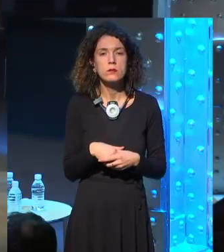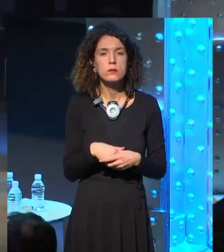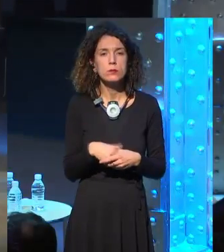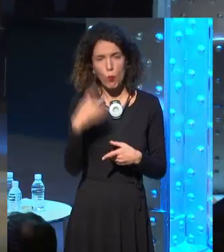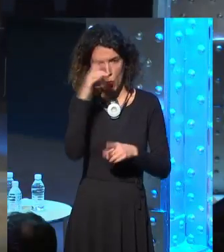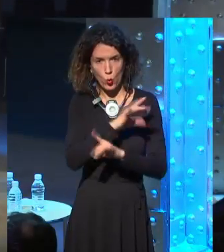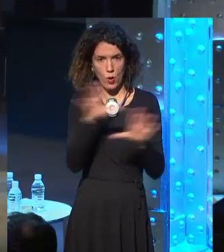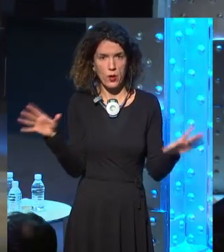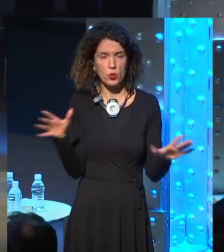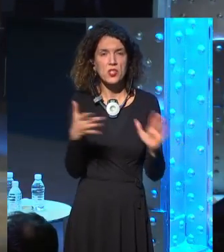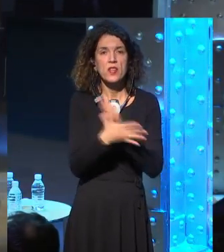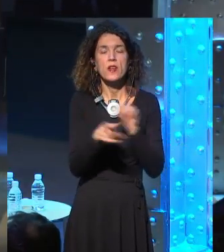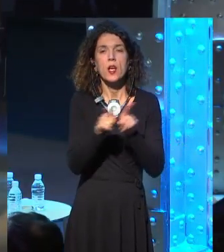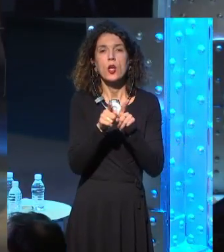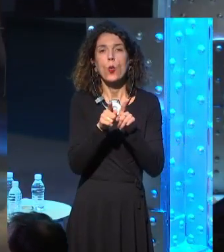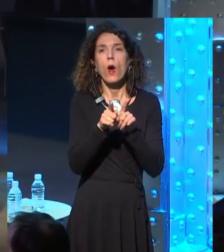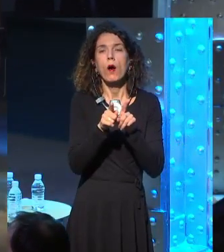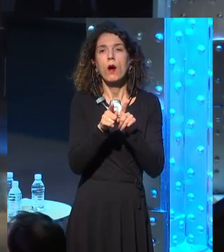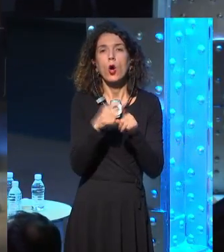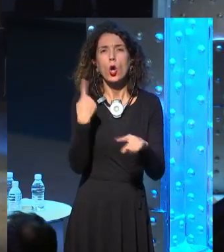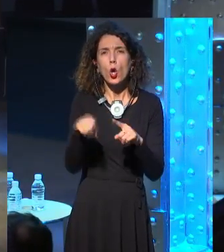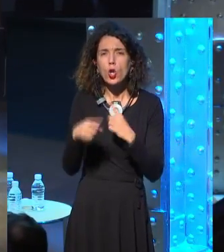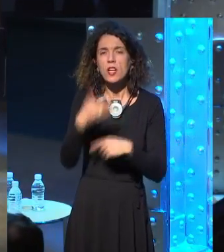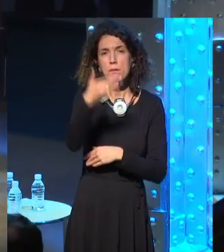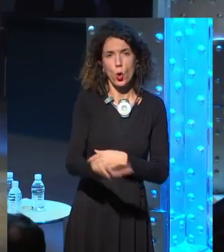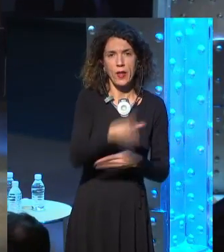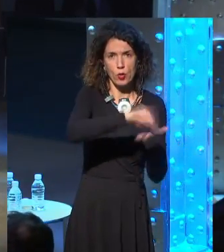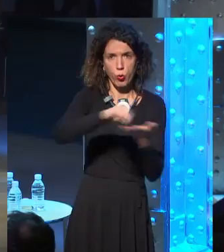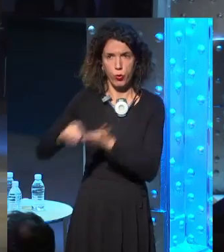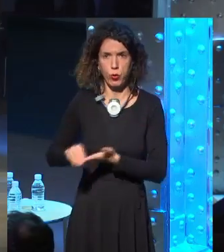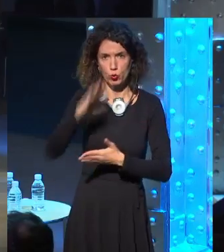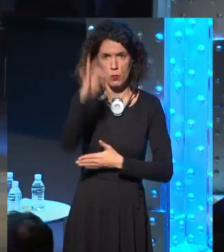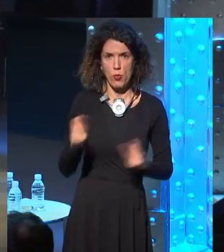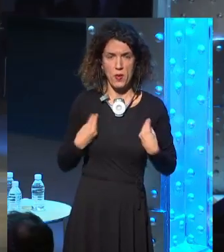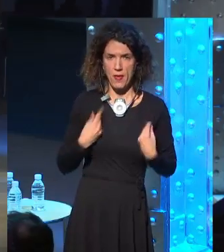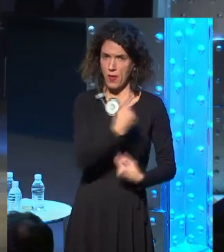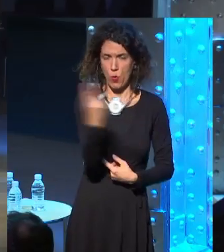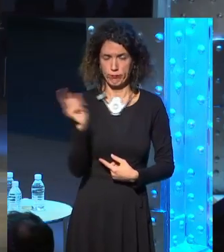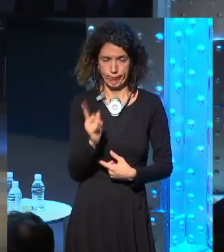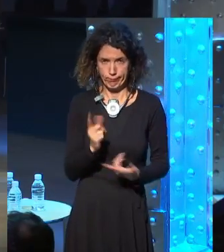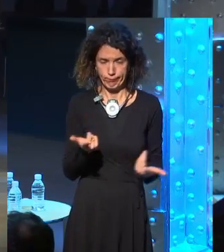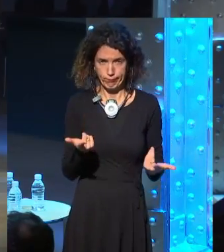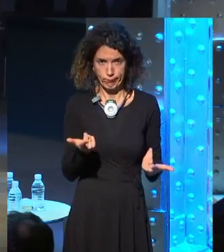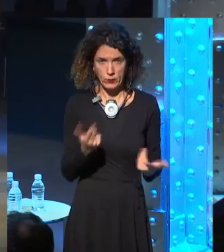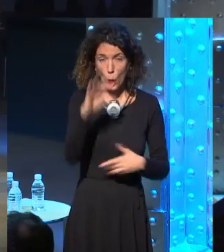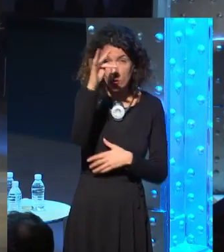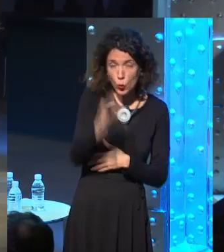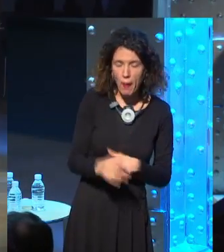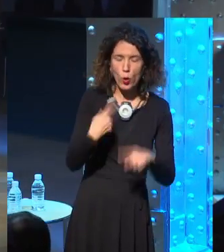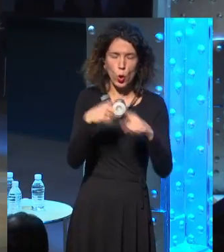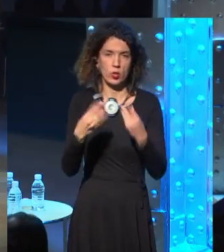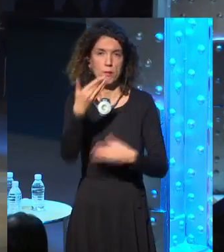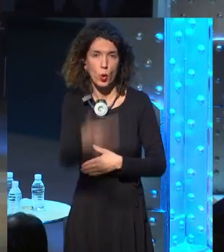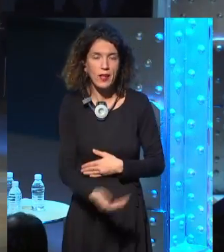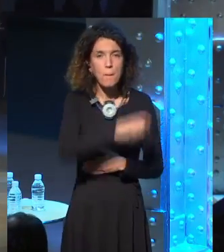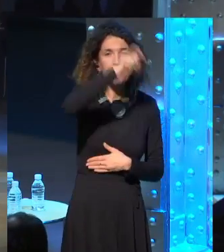up everything of importance in your life, summing up all the important things and people